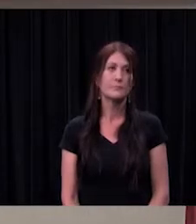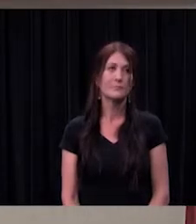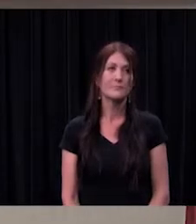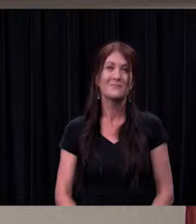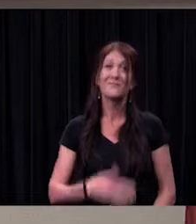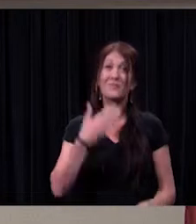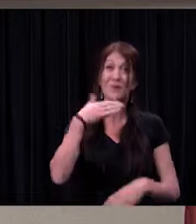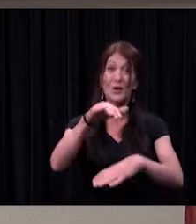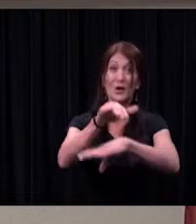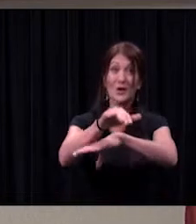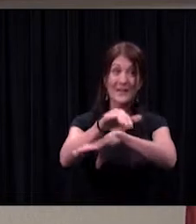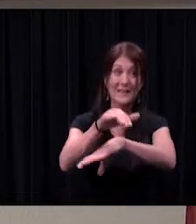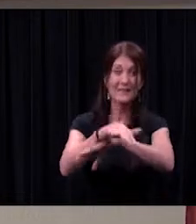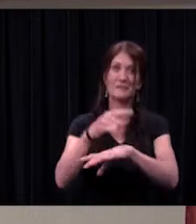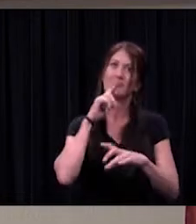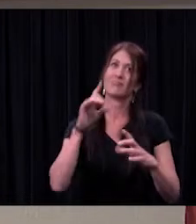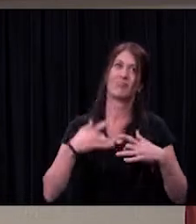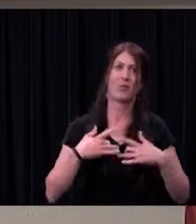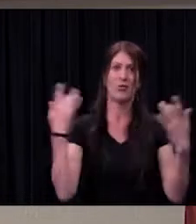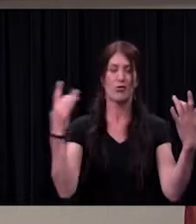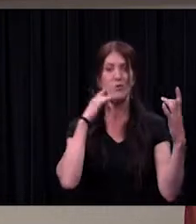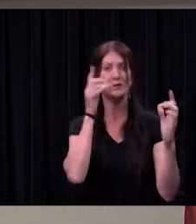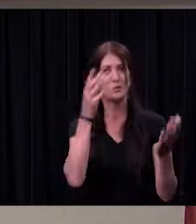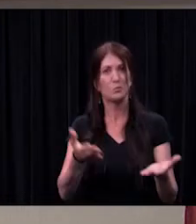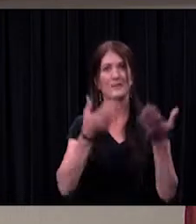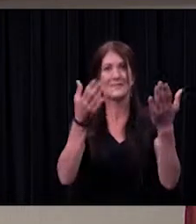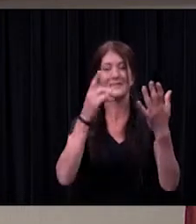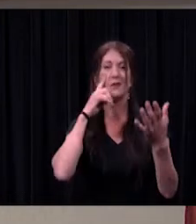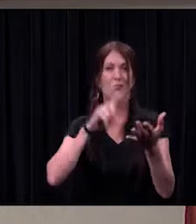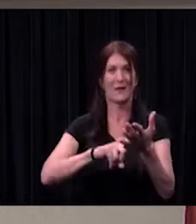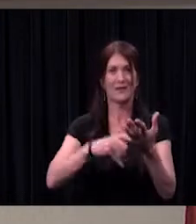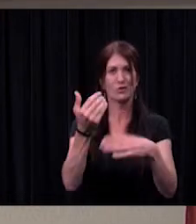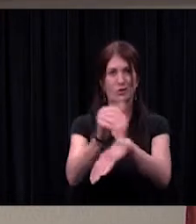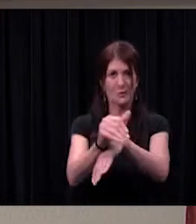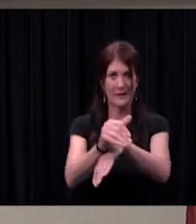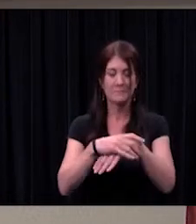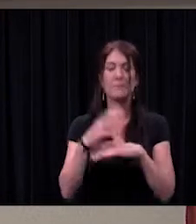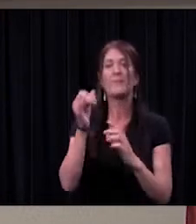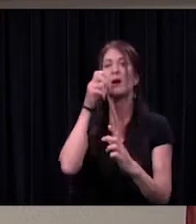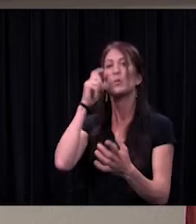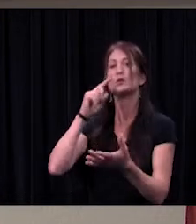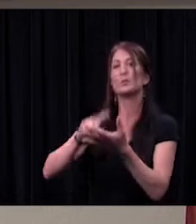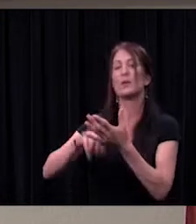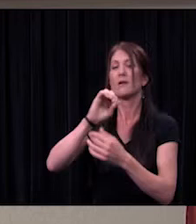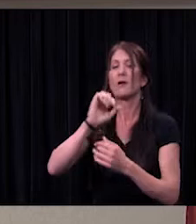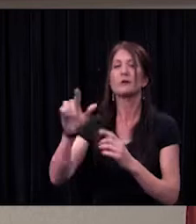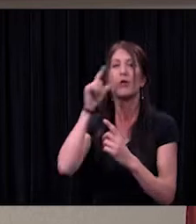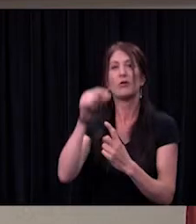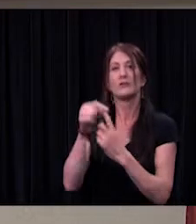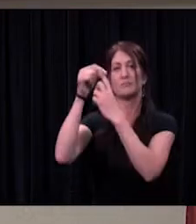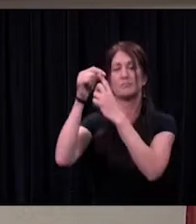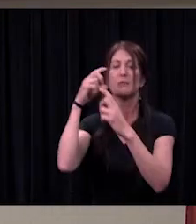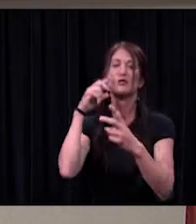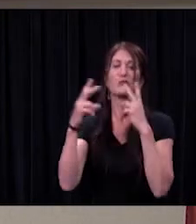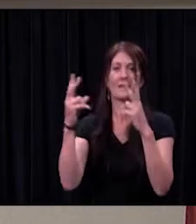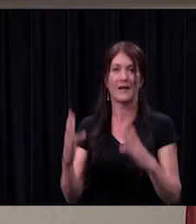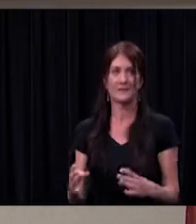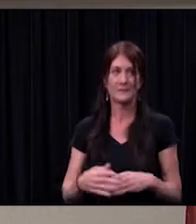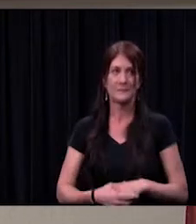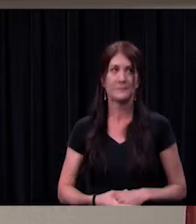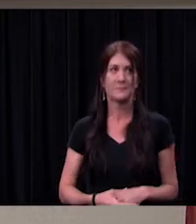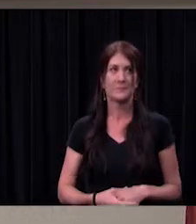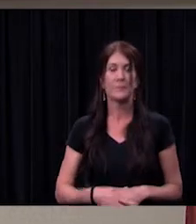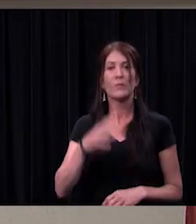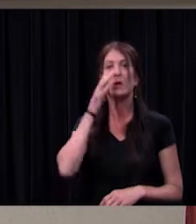Good evening. I'm thrilled to present our recognitions tonight. I'd like to welcome all of our distinguished guests. We're going to begin our recognitions tonight with a